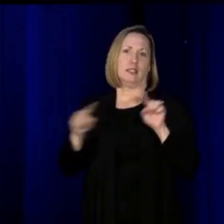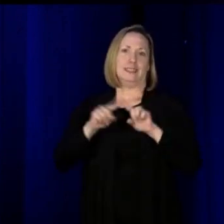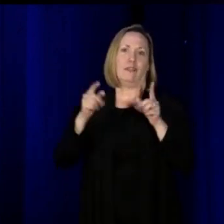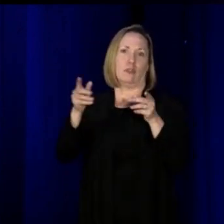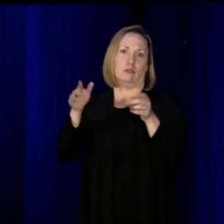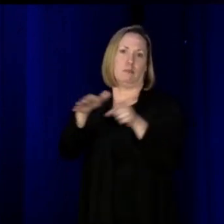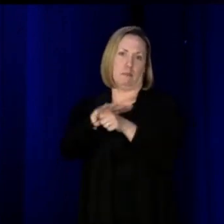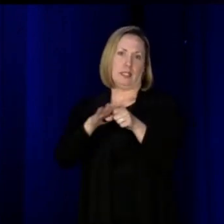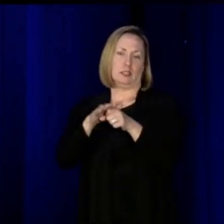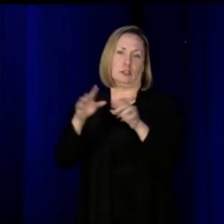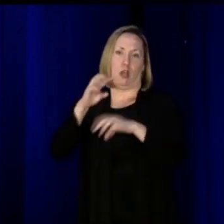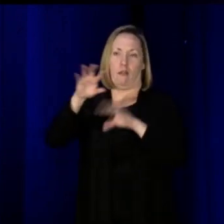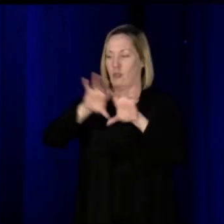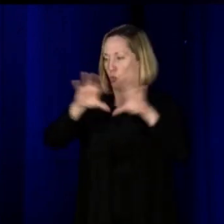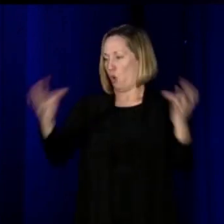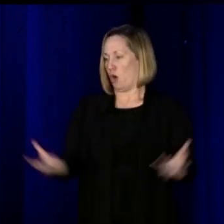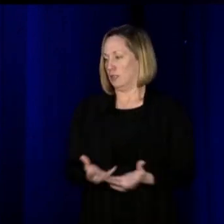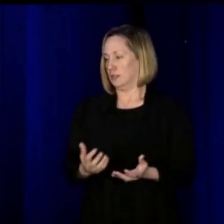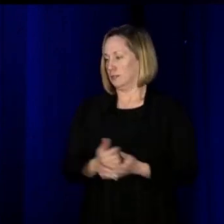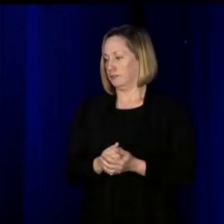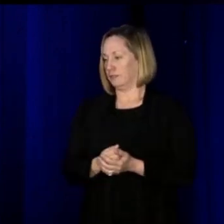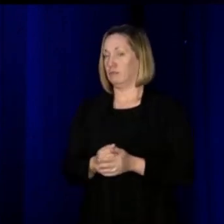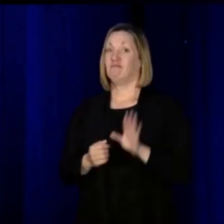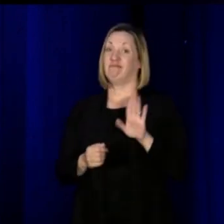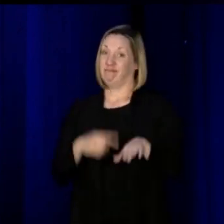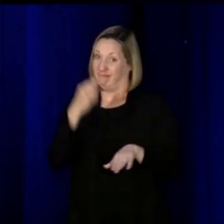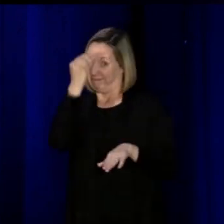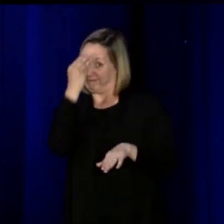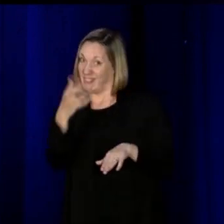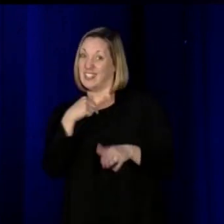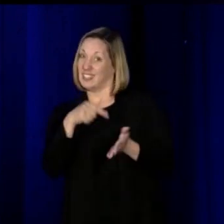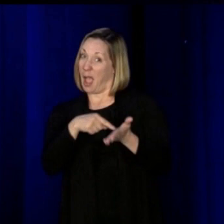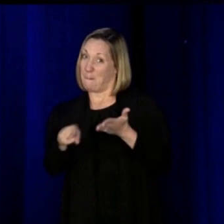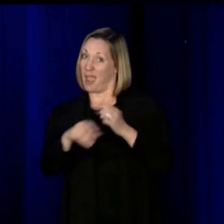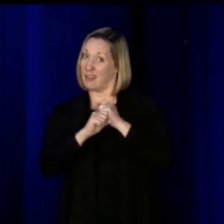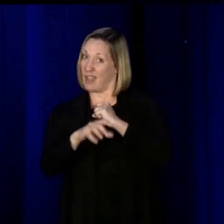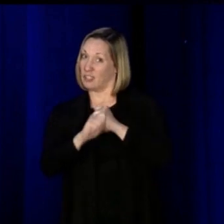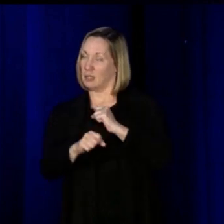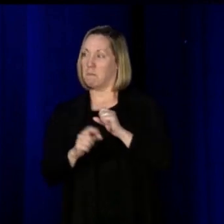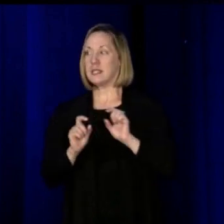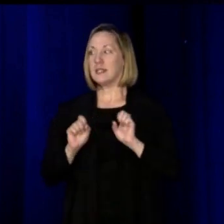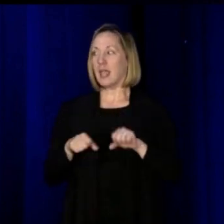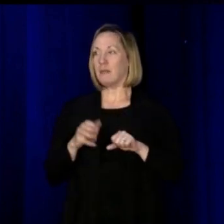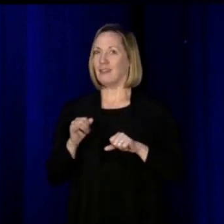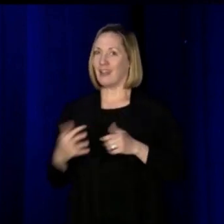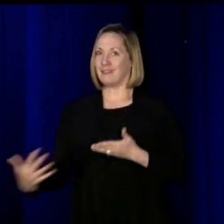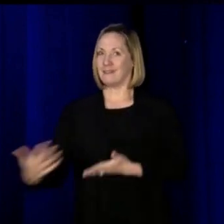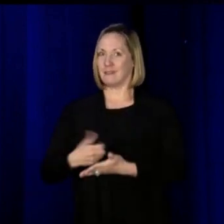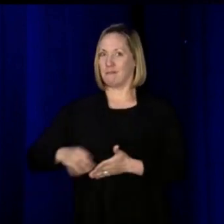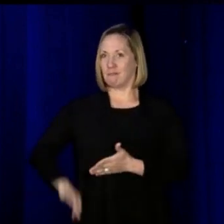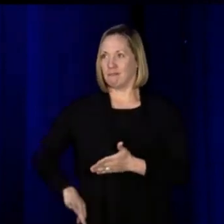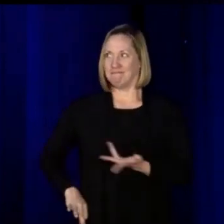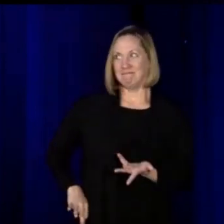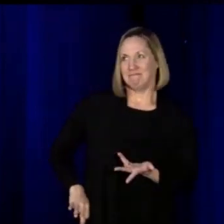This is not a paid advertisement, but it can be if I get the proper benefits, let's say.